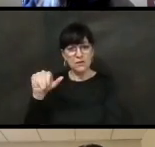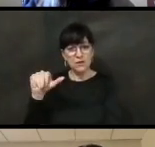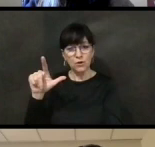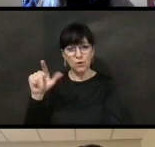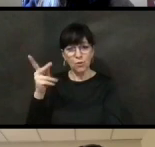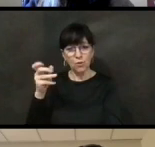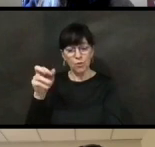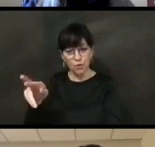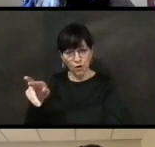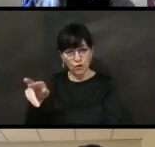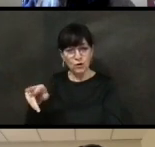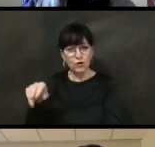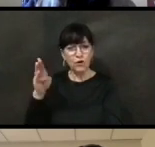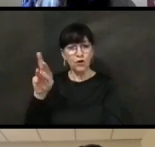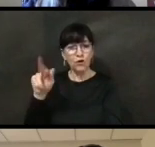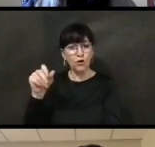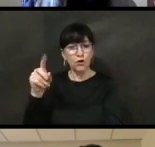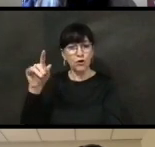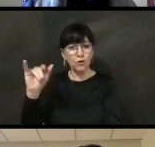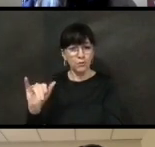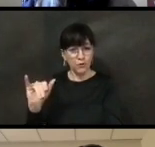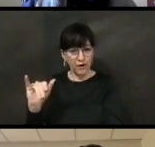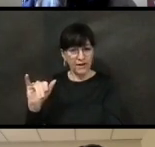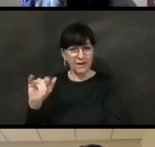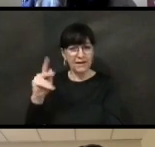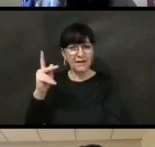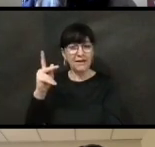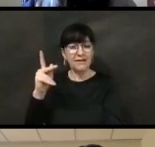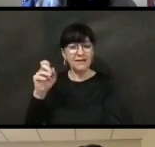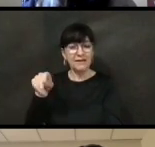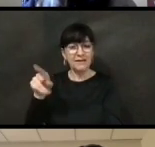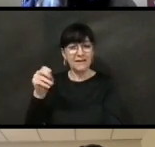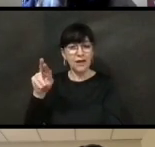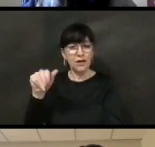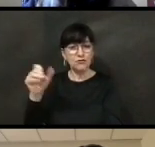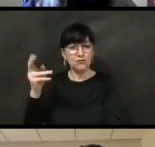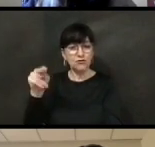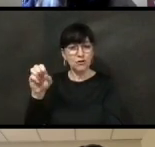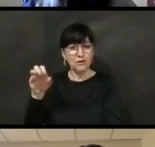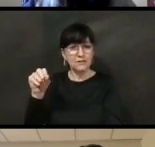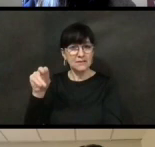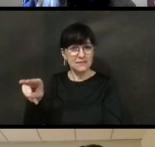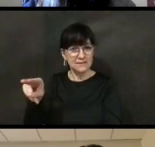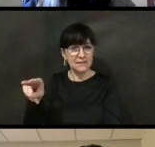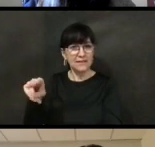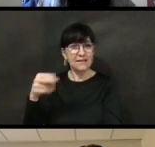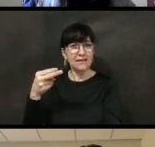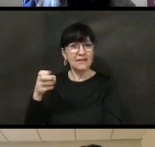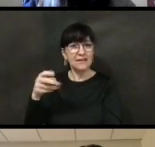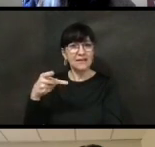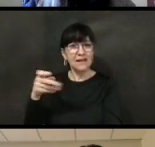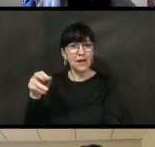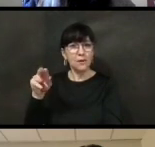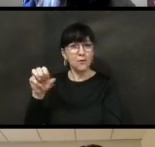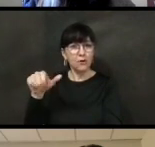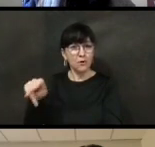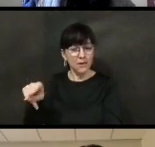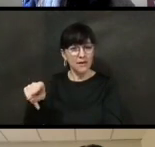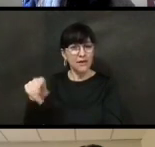Brady, Chukwuankoto, Kendra Johnson, Representative Heffernan, Siegfried, Matthews,